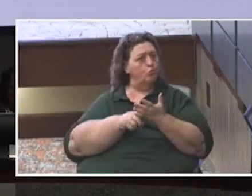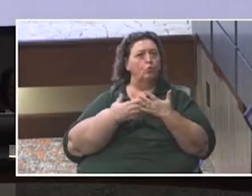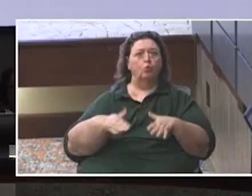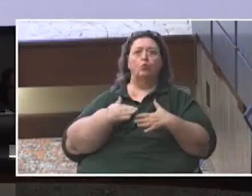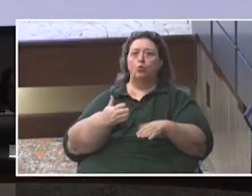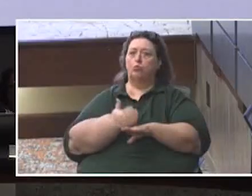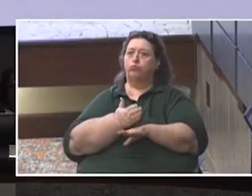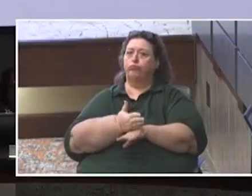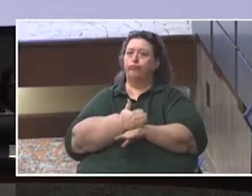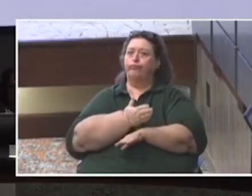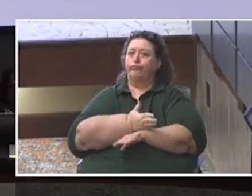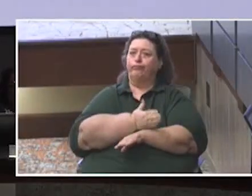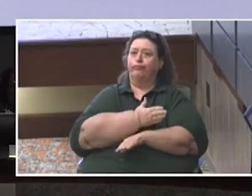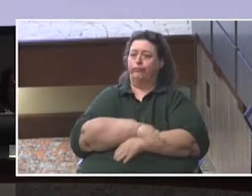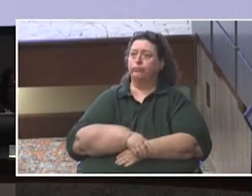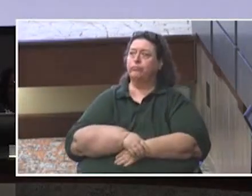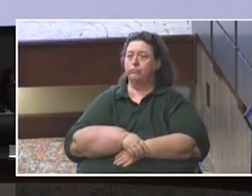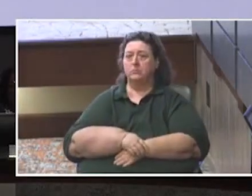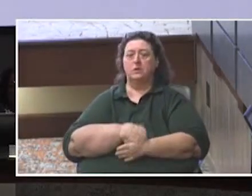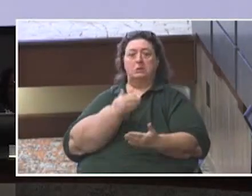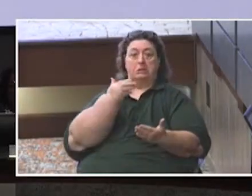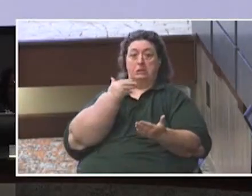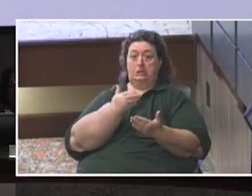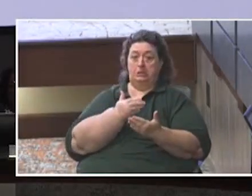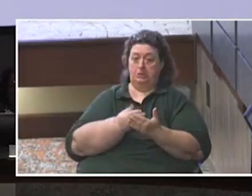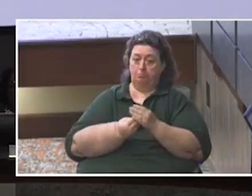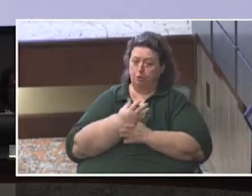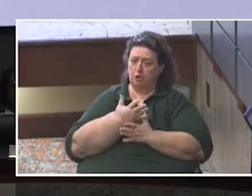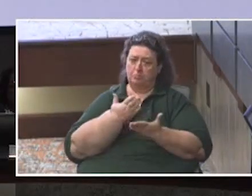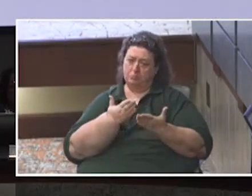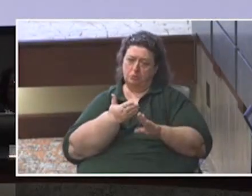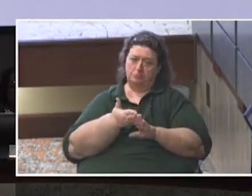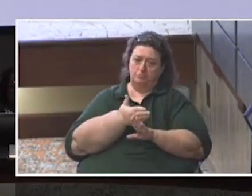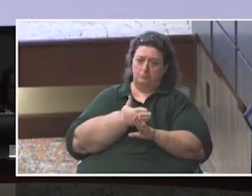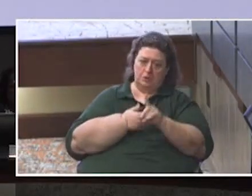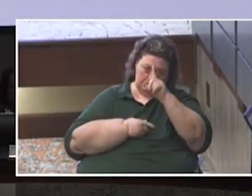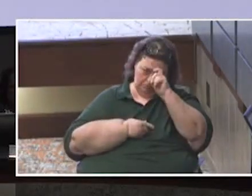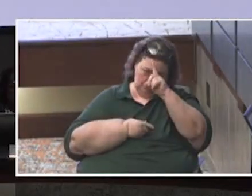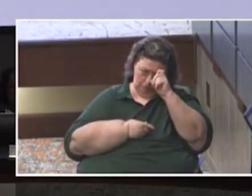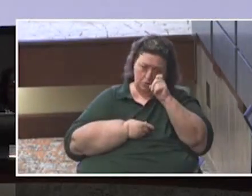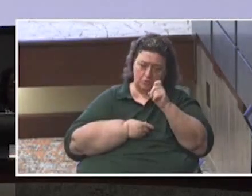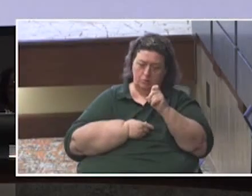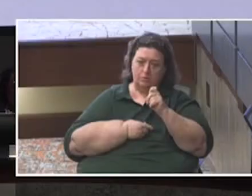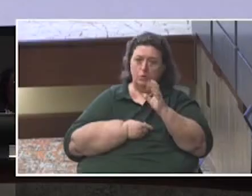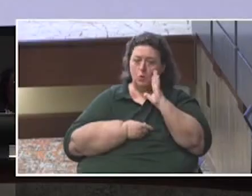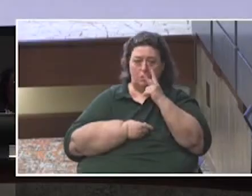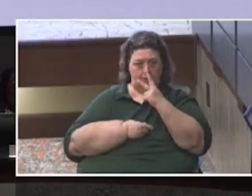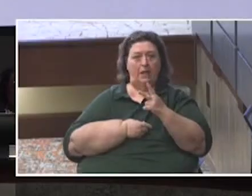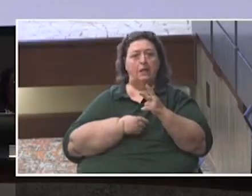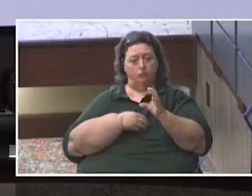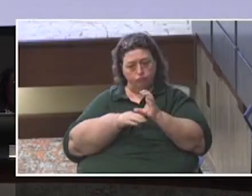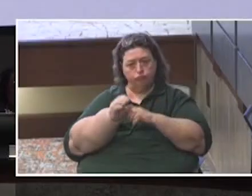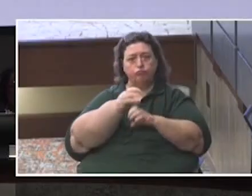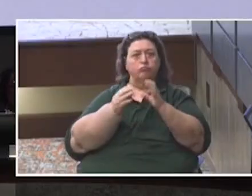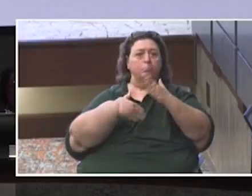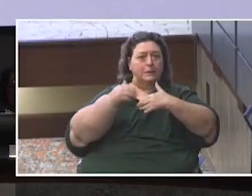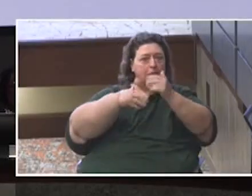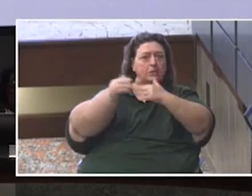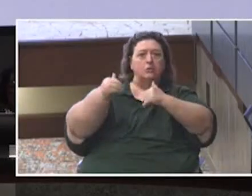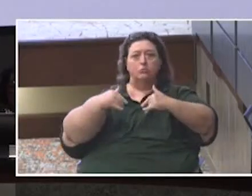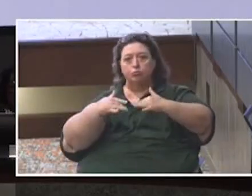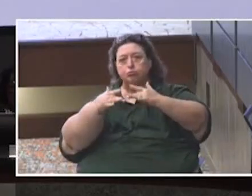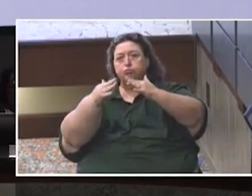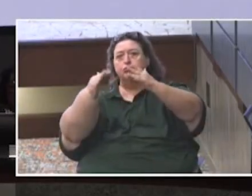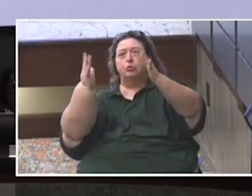site. Like I said, kind of towards spring, early summer, you'll start to see some vertical construction of our restroom buildings and masonry